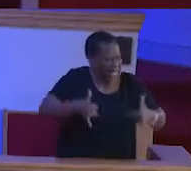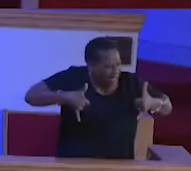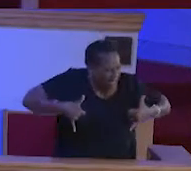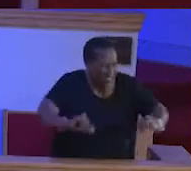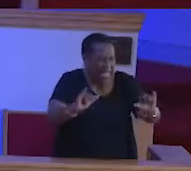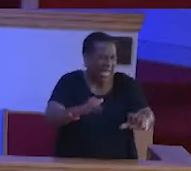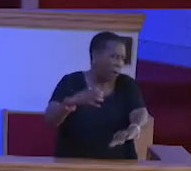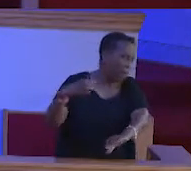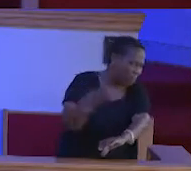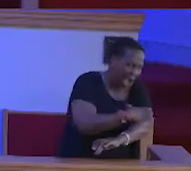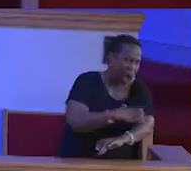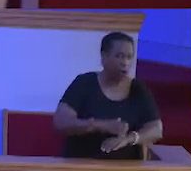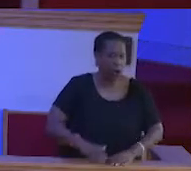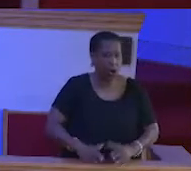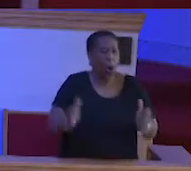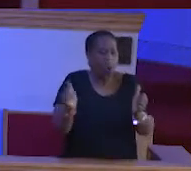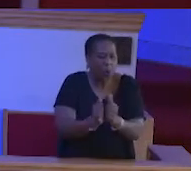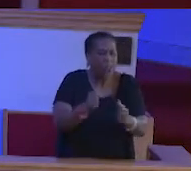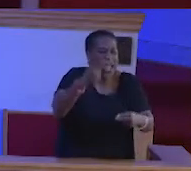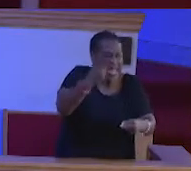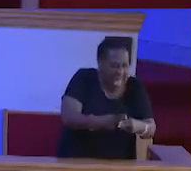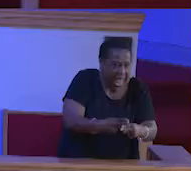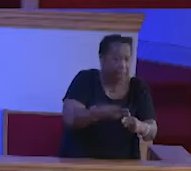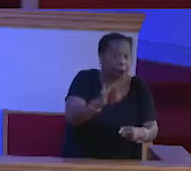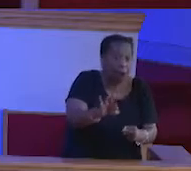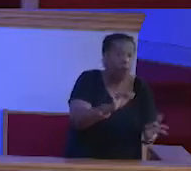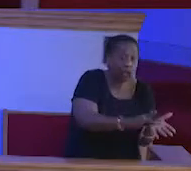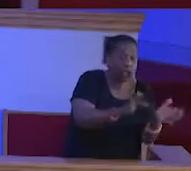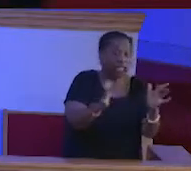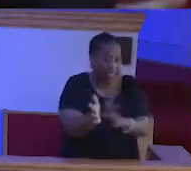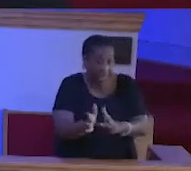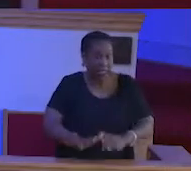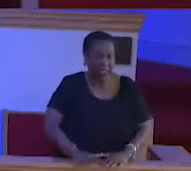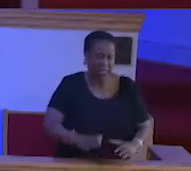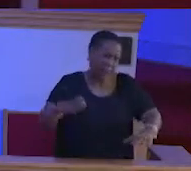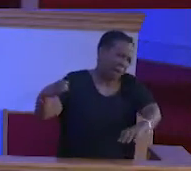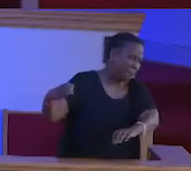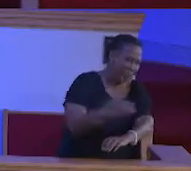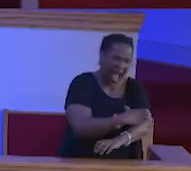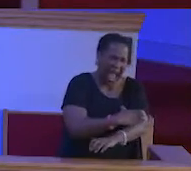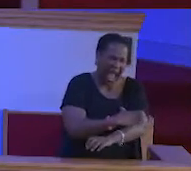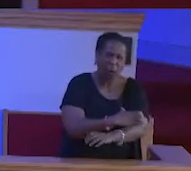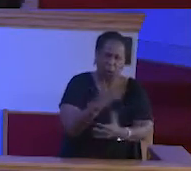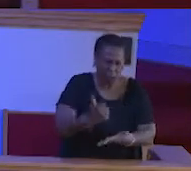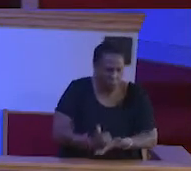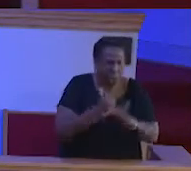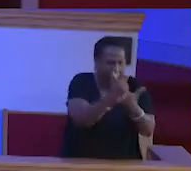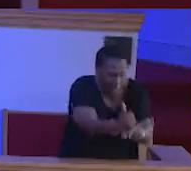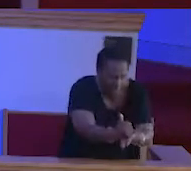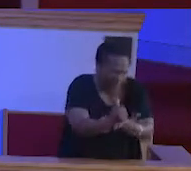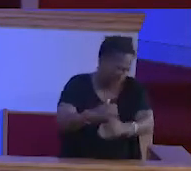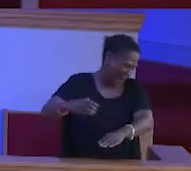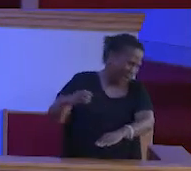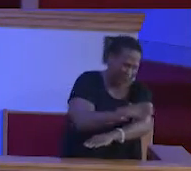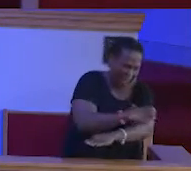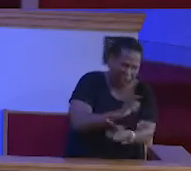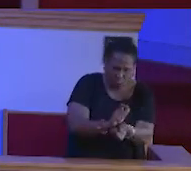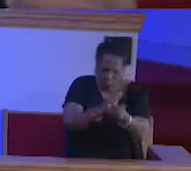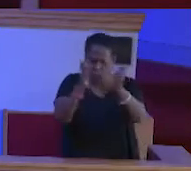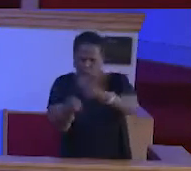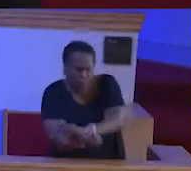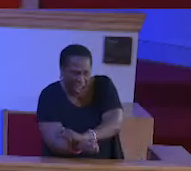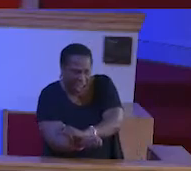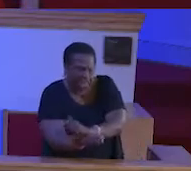still power in the name of Jesus. Power to redirect, power to